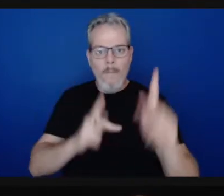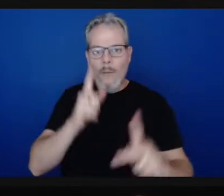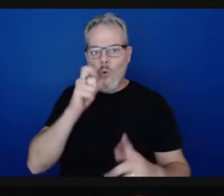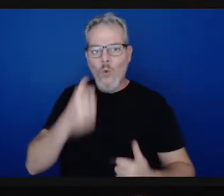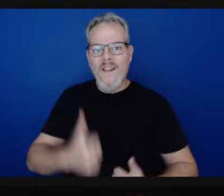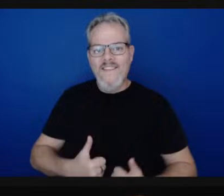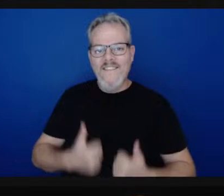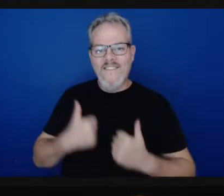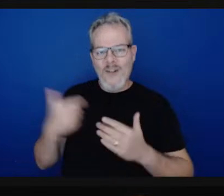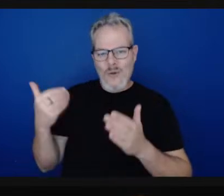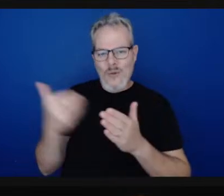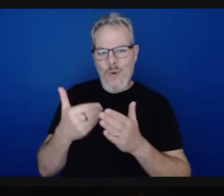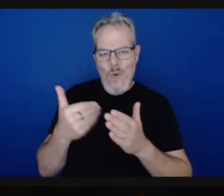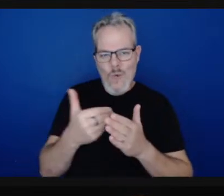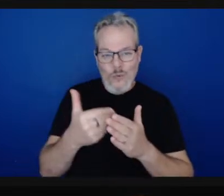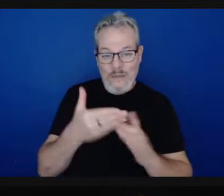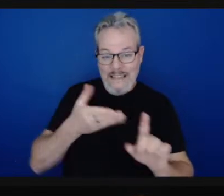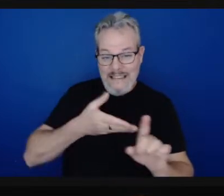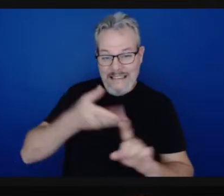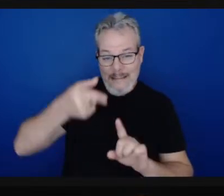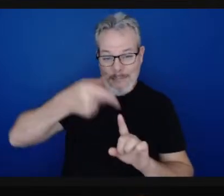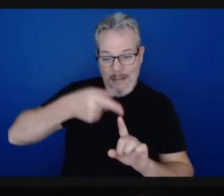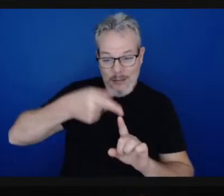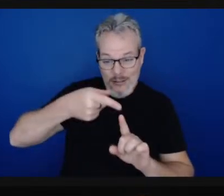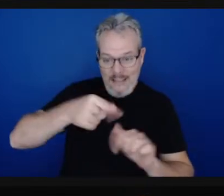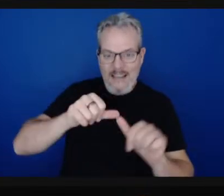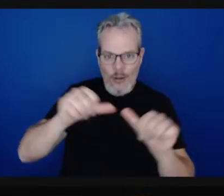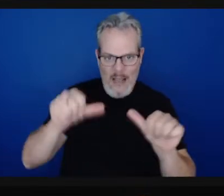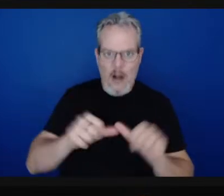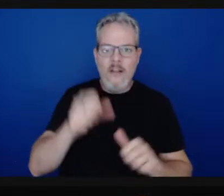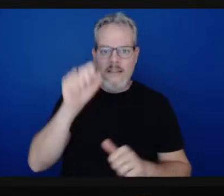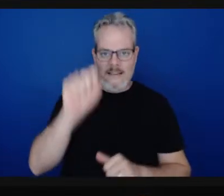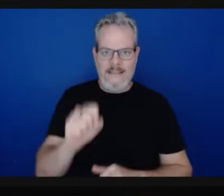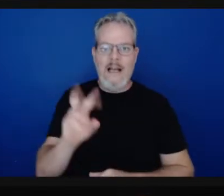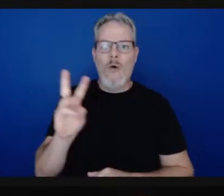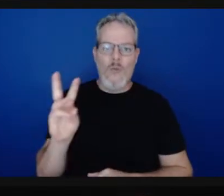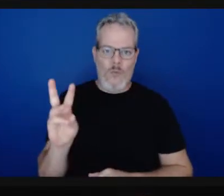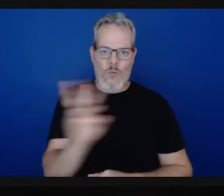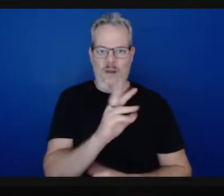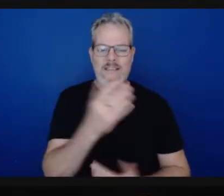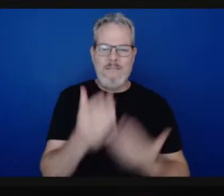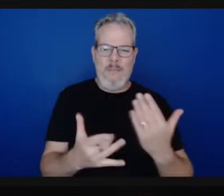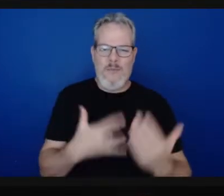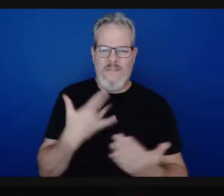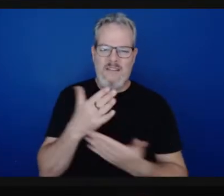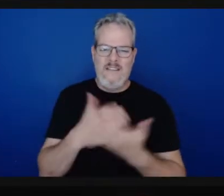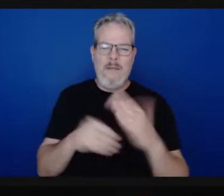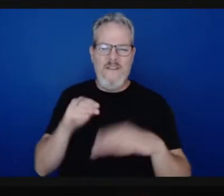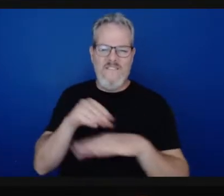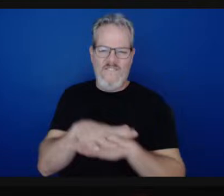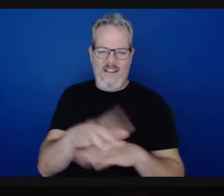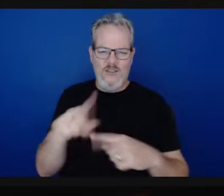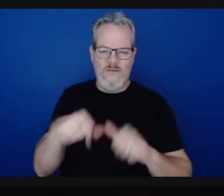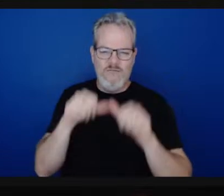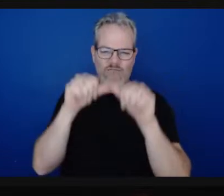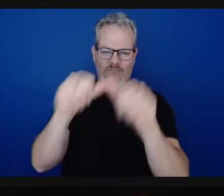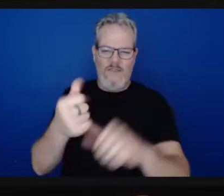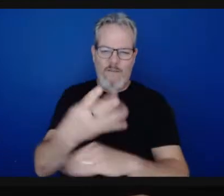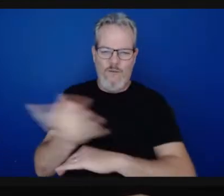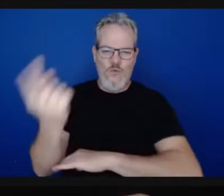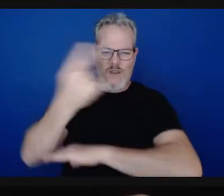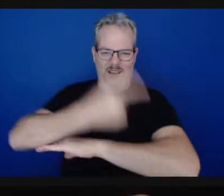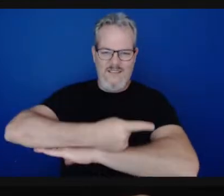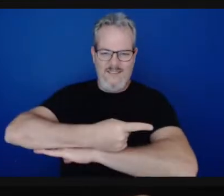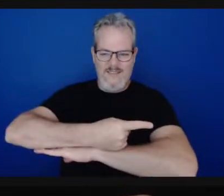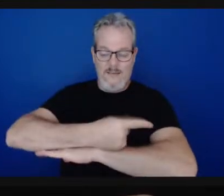in this volcano area especially, and some areas to the southwest may experience effects in the next few days here. So that's